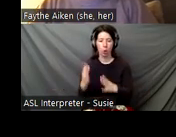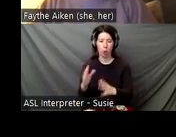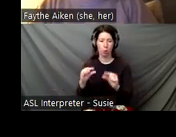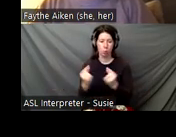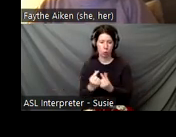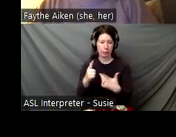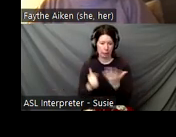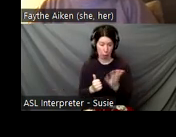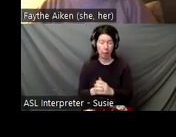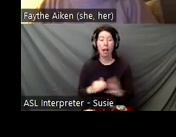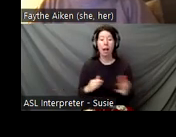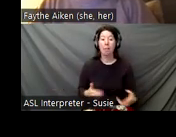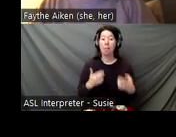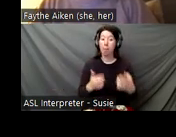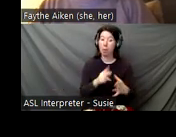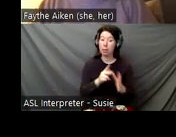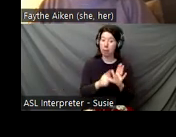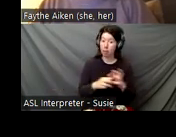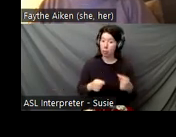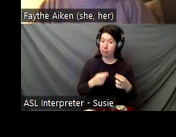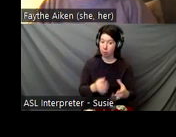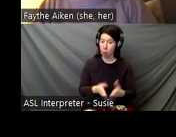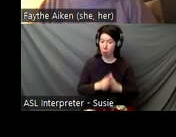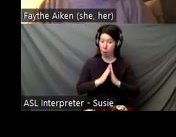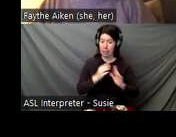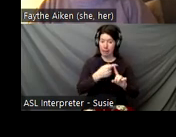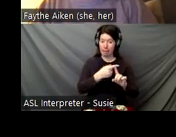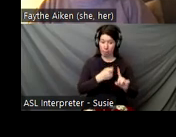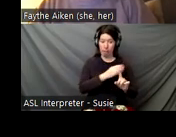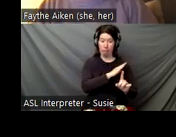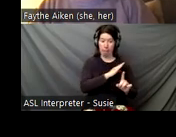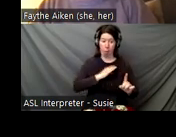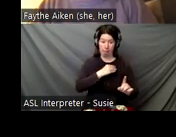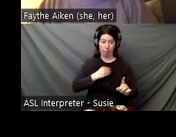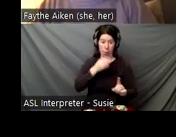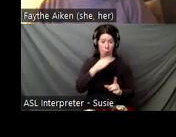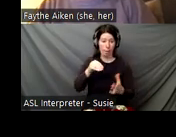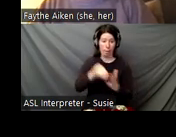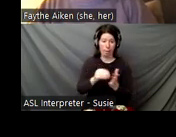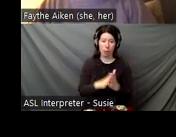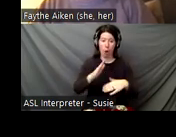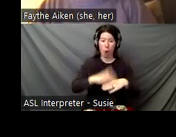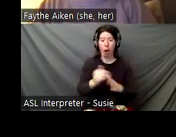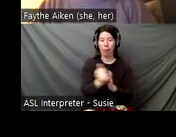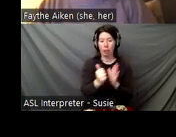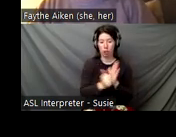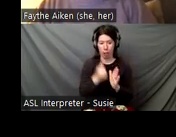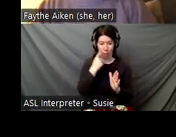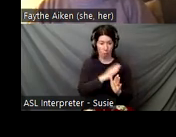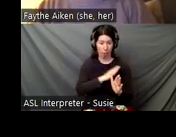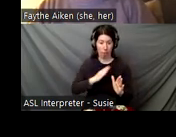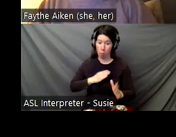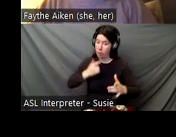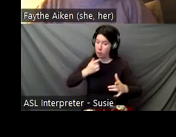proposed policy recommendation requested by a board member shall be placed on the board's agenda for consideration as soon as it